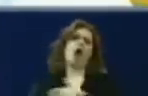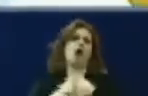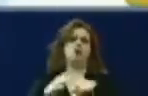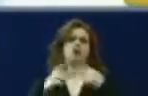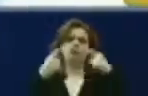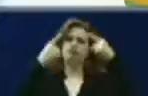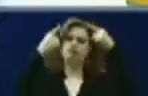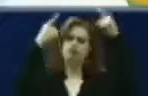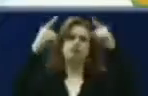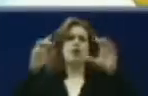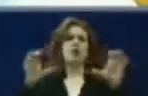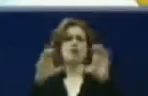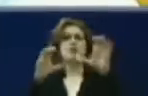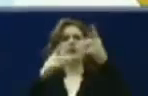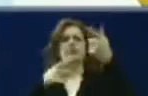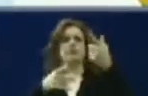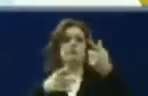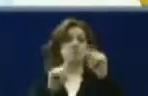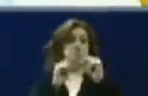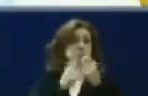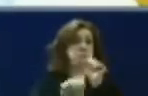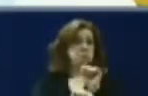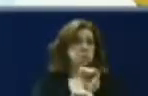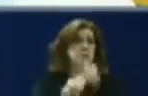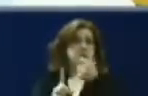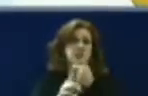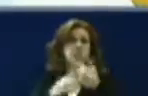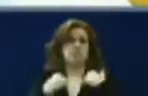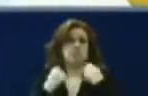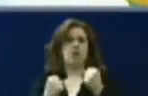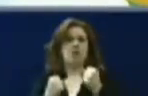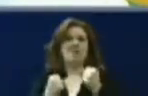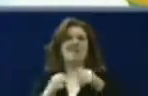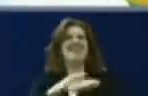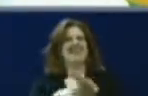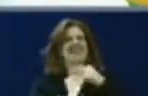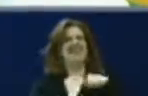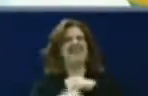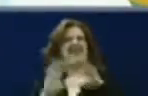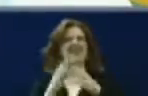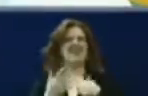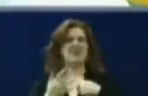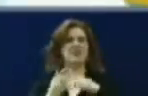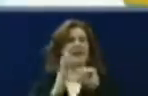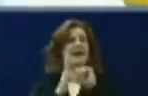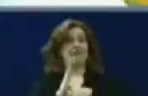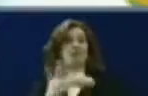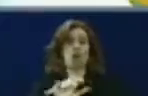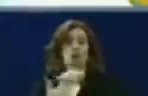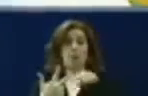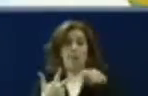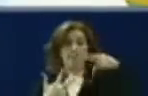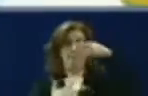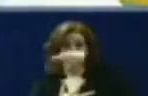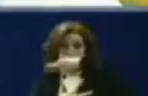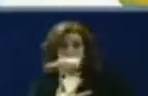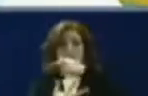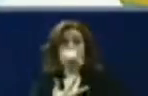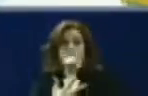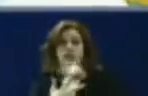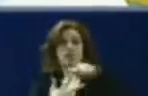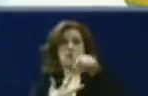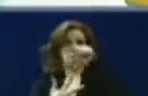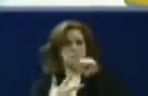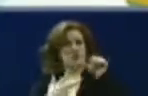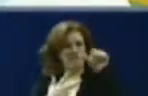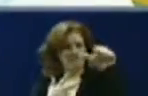teamwork and self-confidence. In our classes, we emphasize the 3 P's: patience, perseverance,